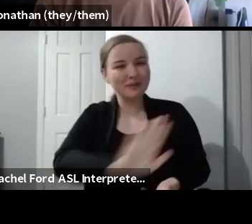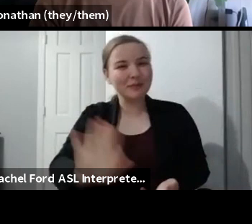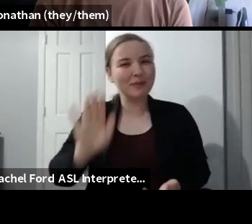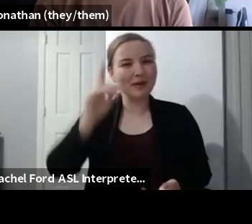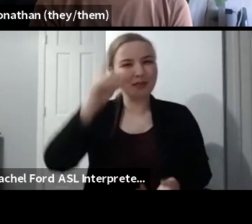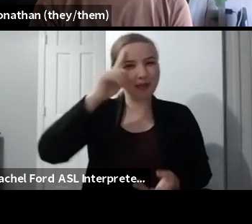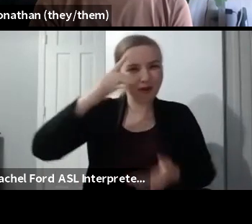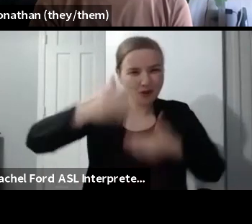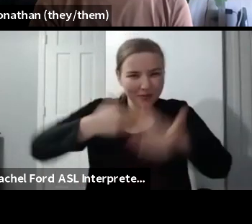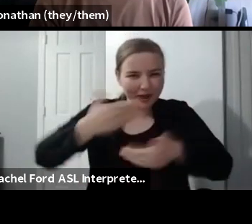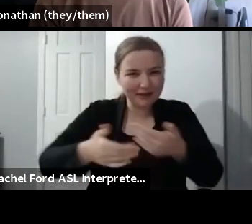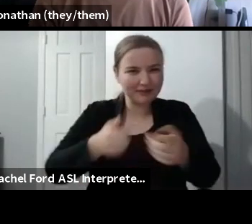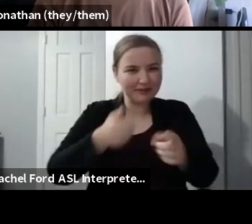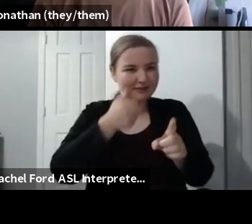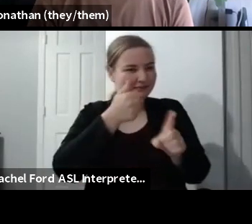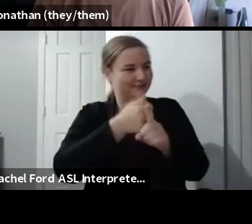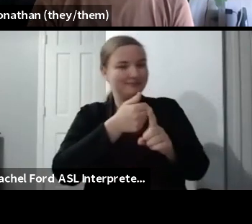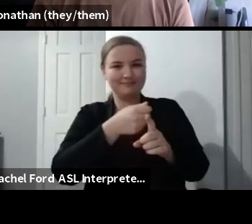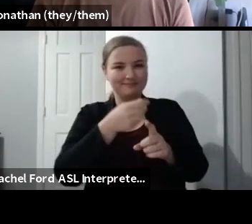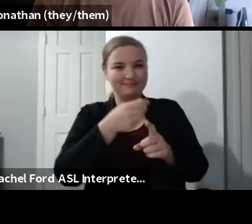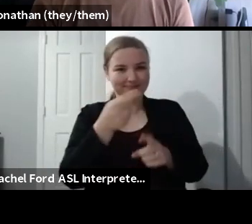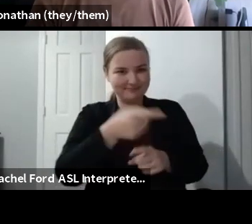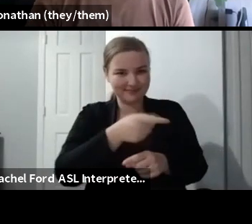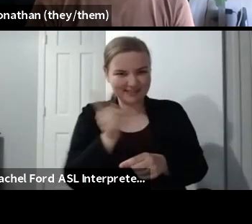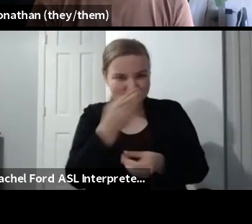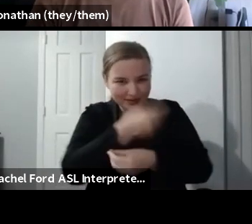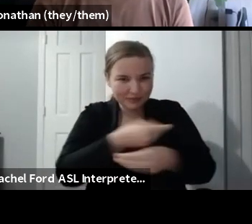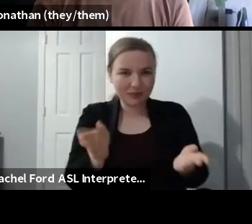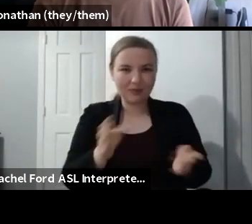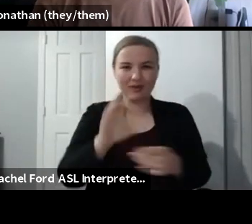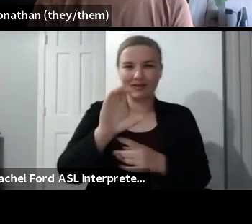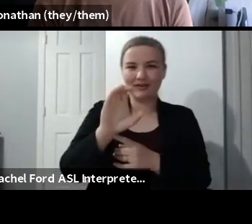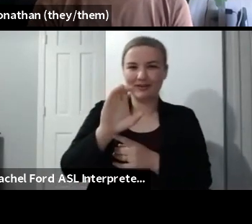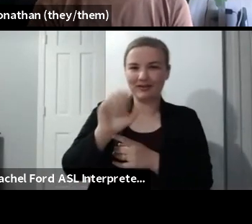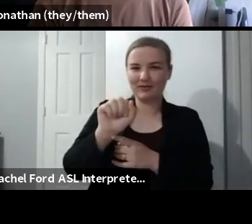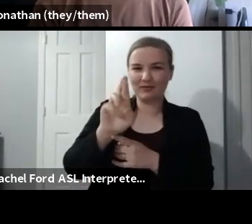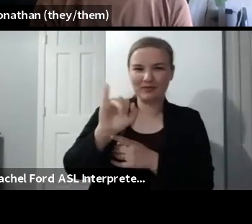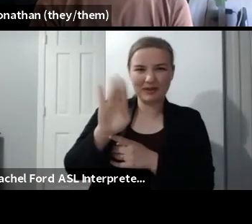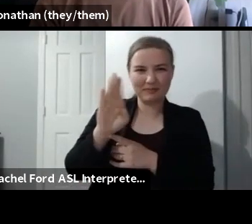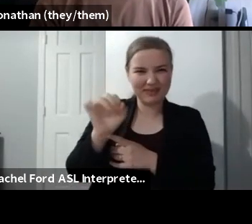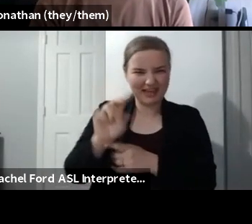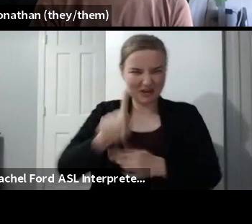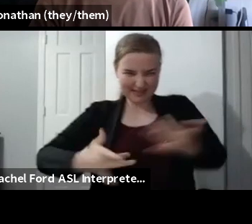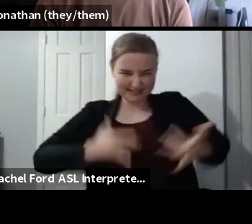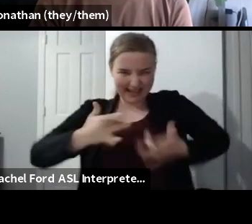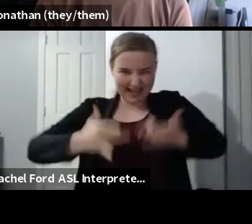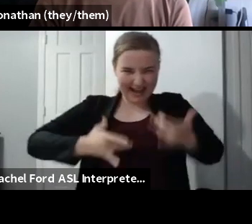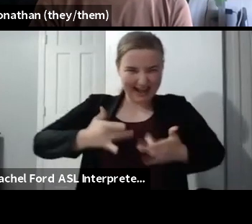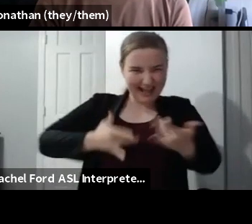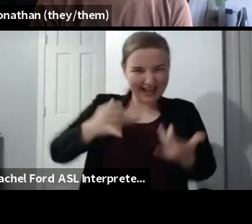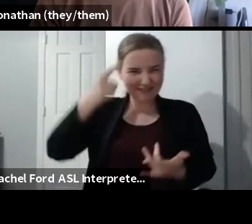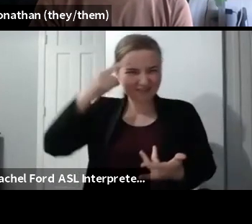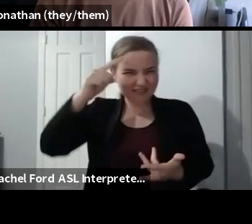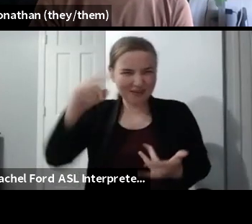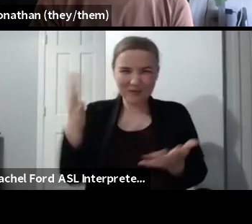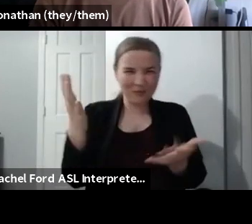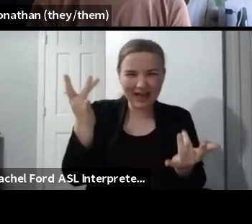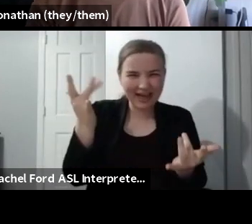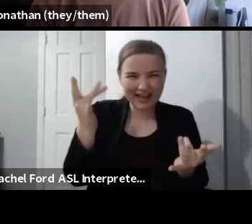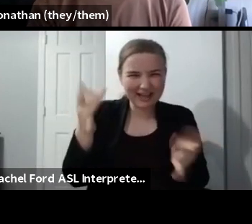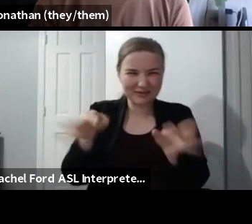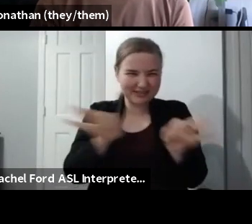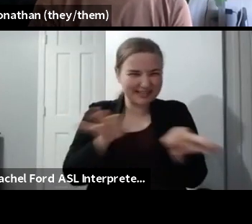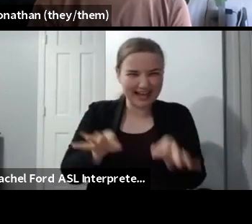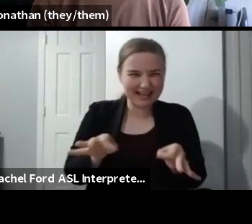he said Caribbean. What pumped you most of all for preparing for today?